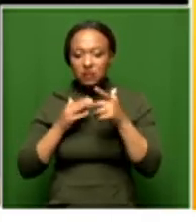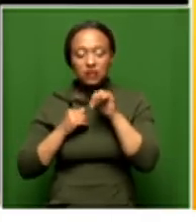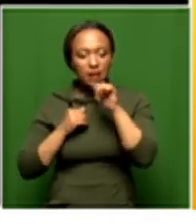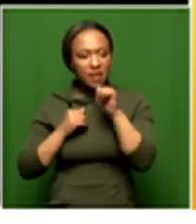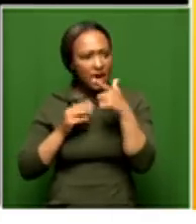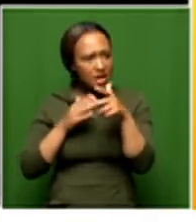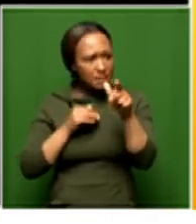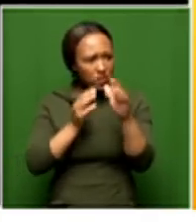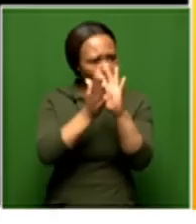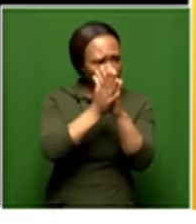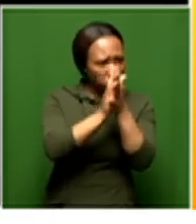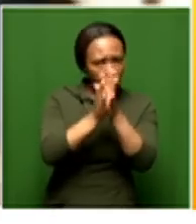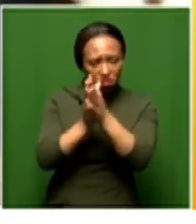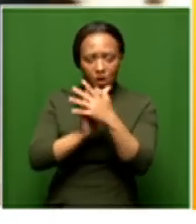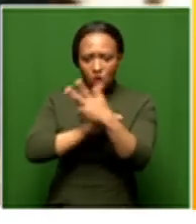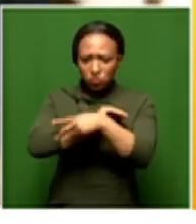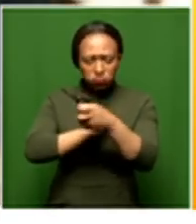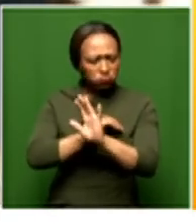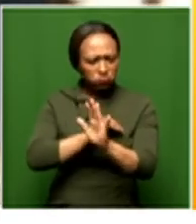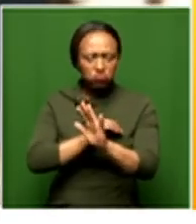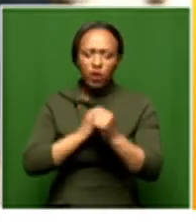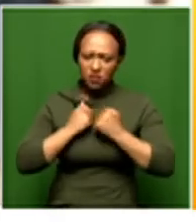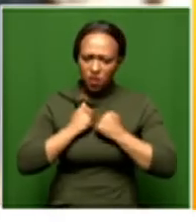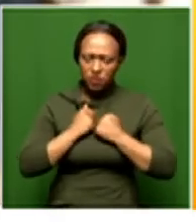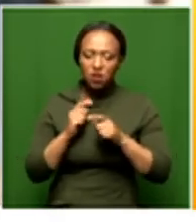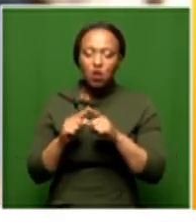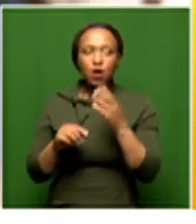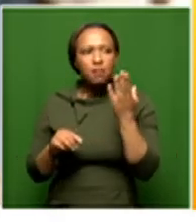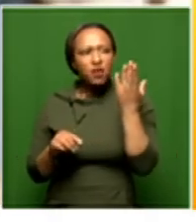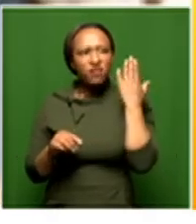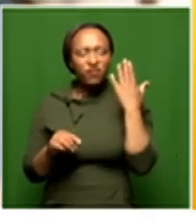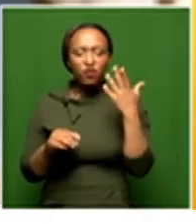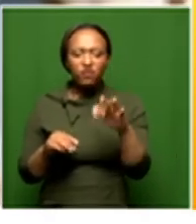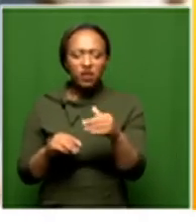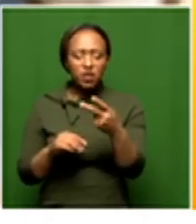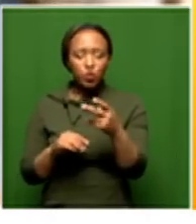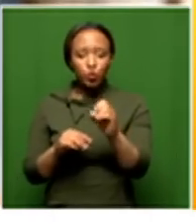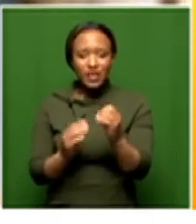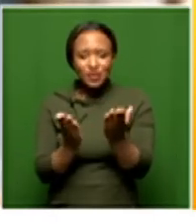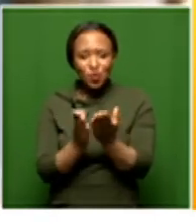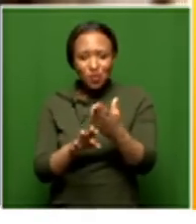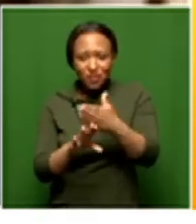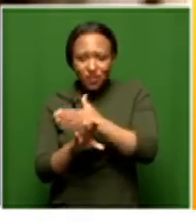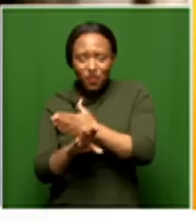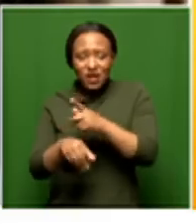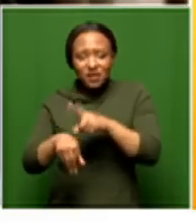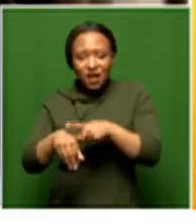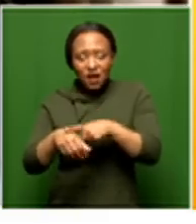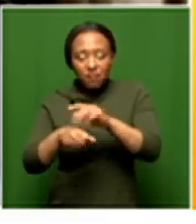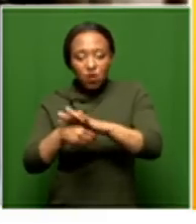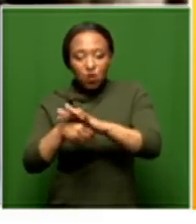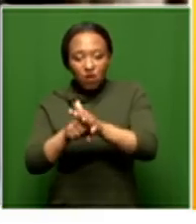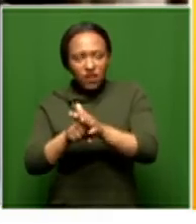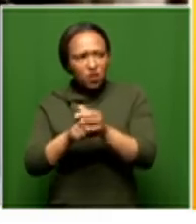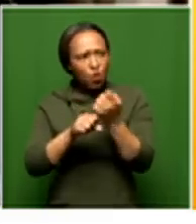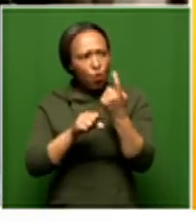destroy public property. And I think it started as well when over 20 schools were destroyed in